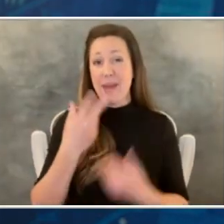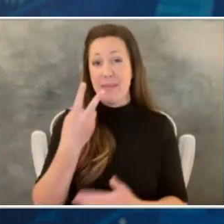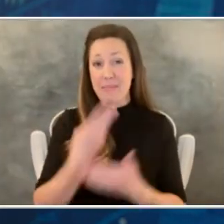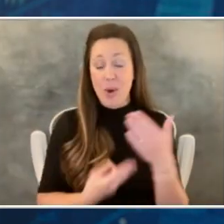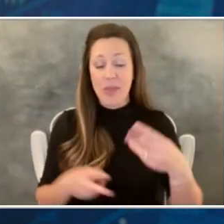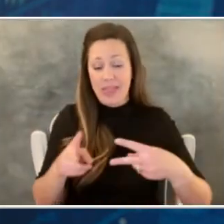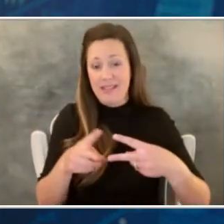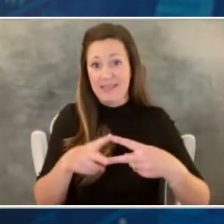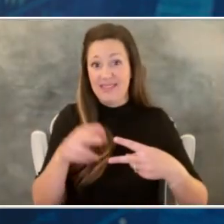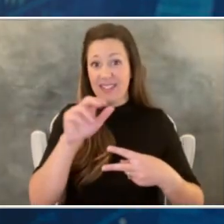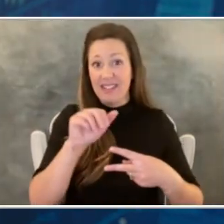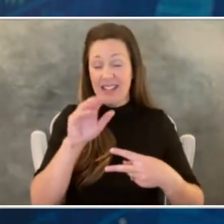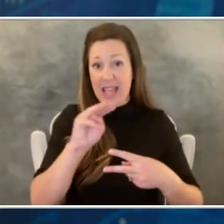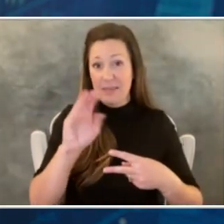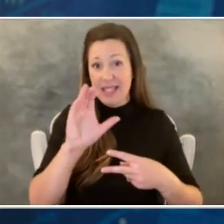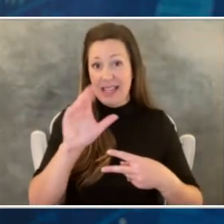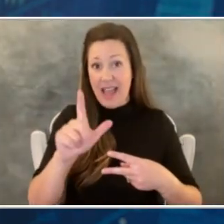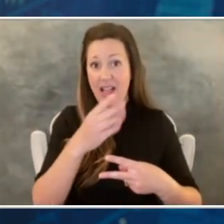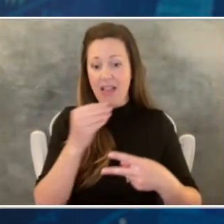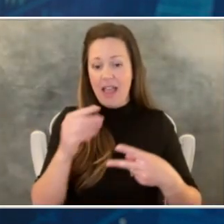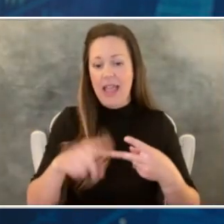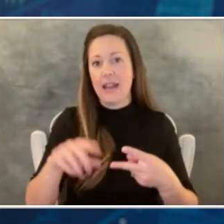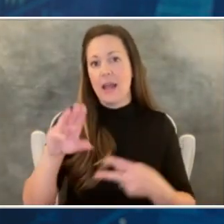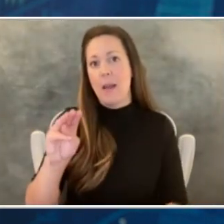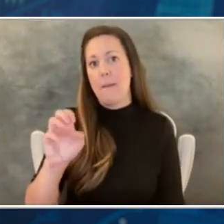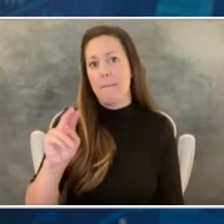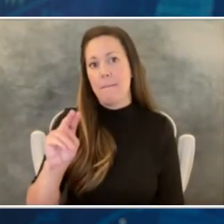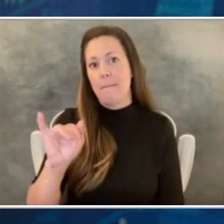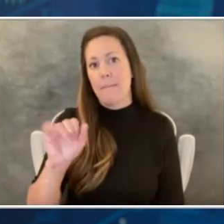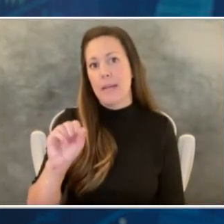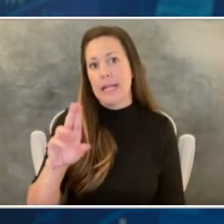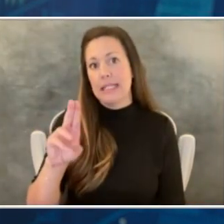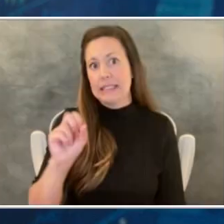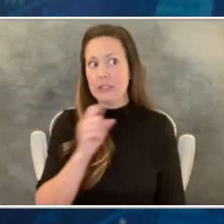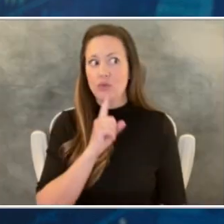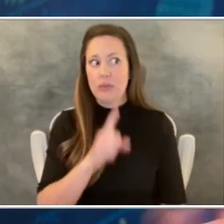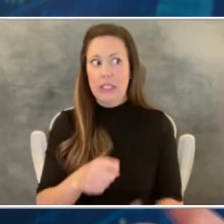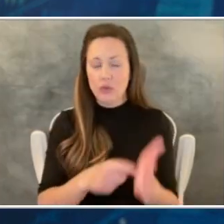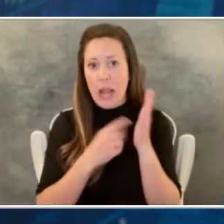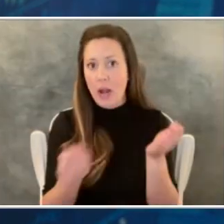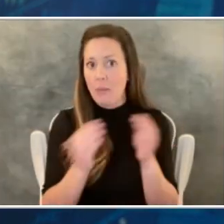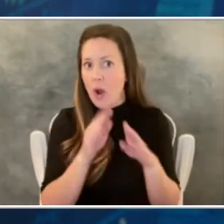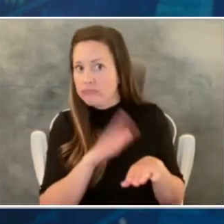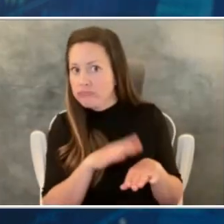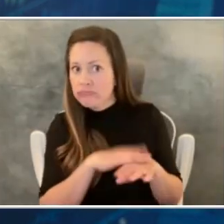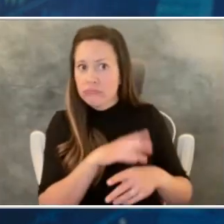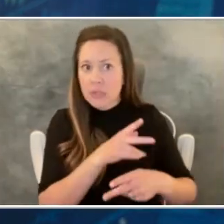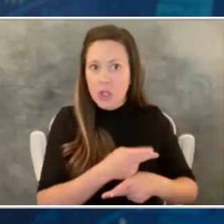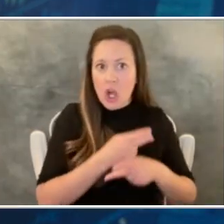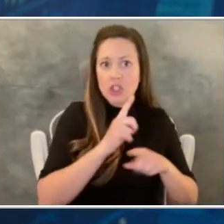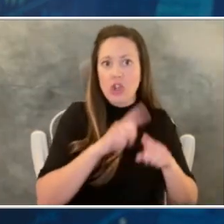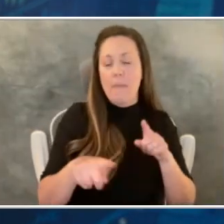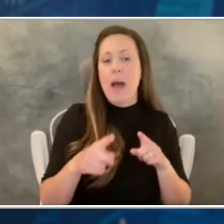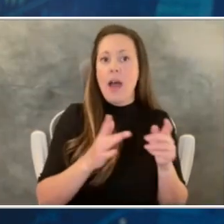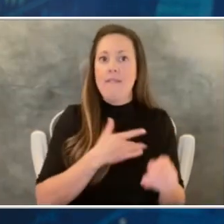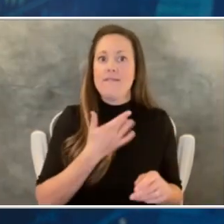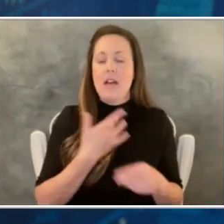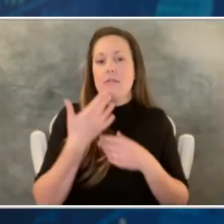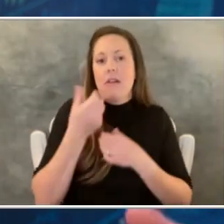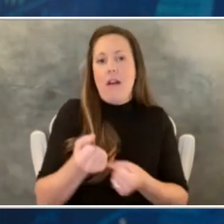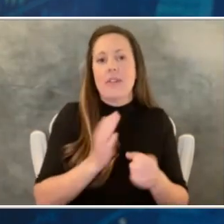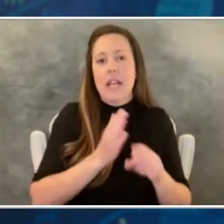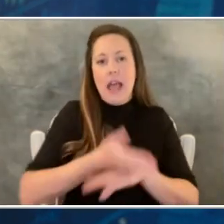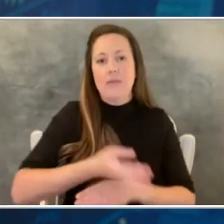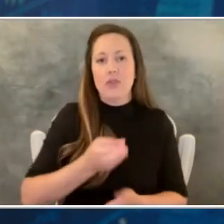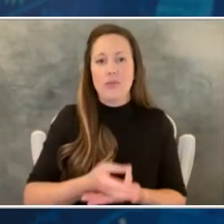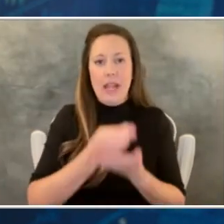had to be a little bit more cautious early on. But we can be pretty confident as we get through the rehab, and we can take a lot of the lessons we learn at that level and